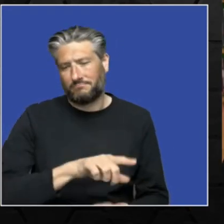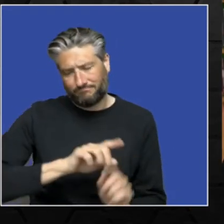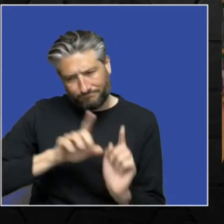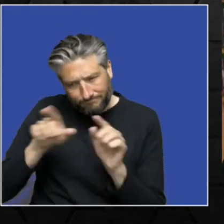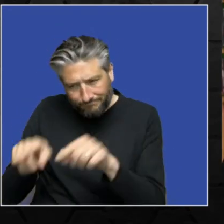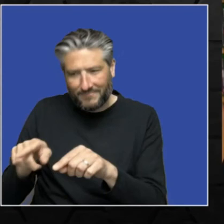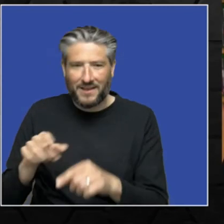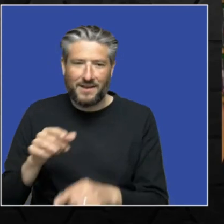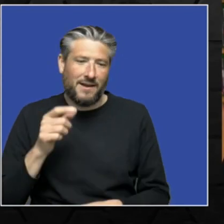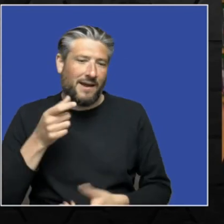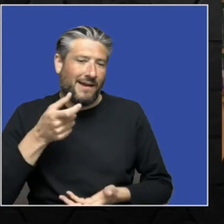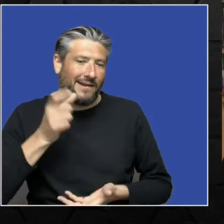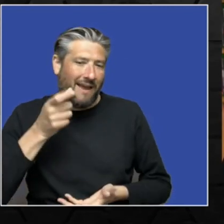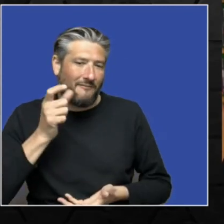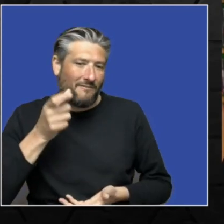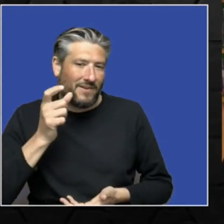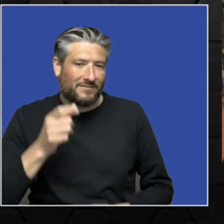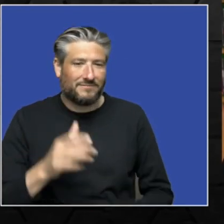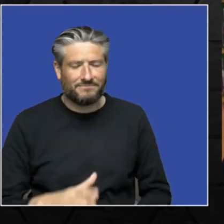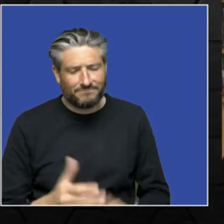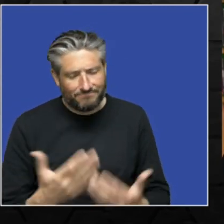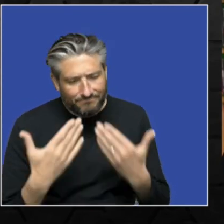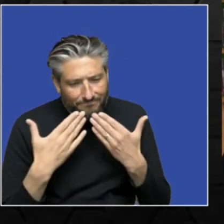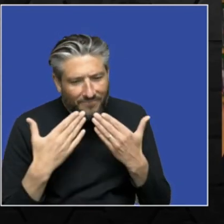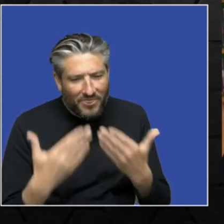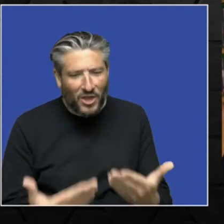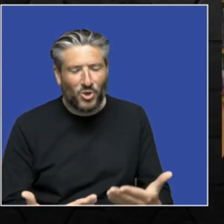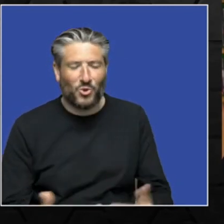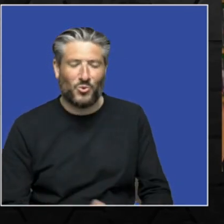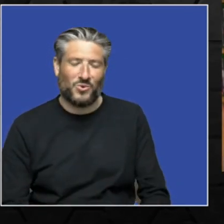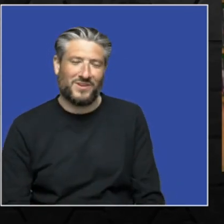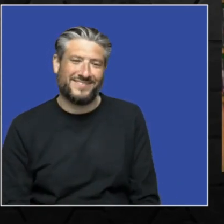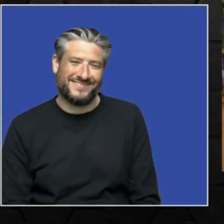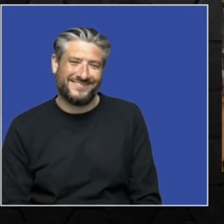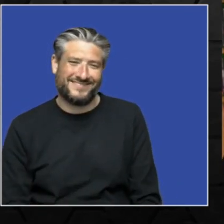and yeah, thanks a lot for joining, Priyanka. Thank you, Kunal. Have a nice day, everyone.